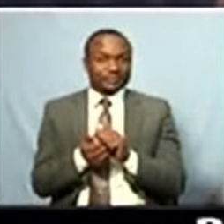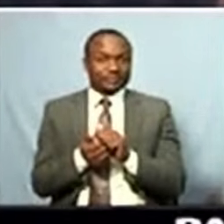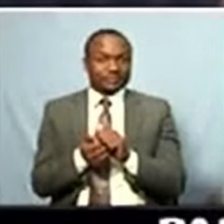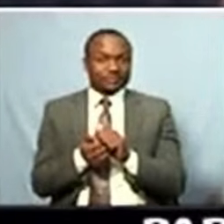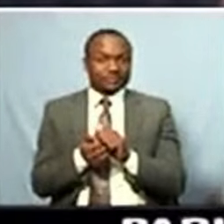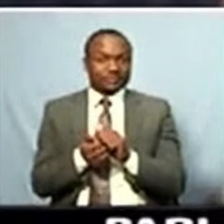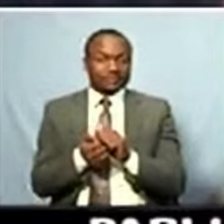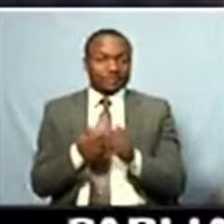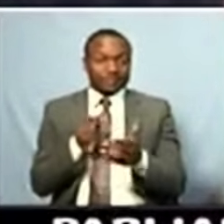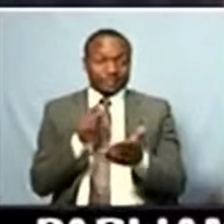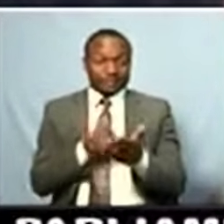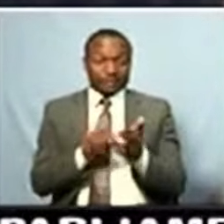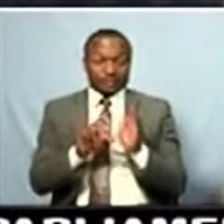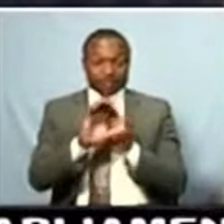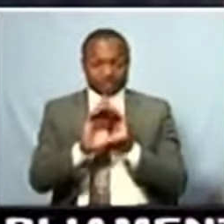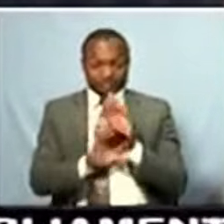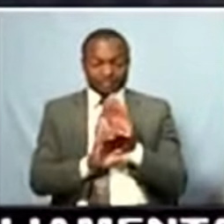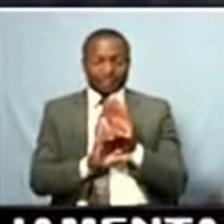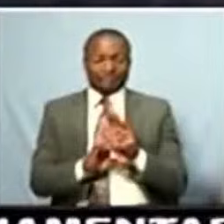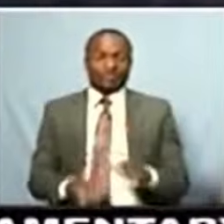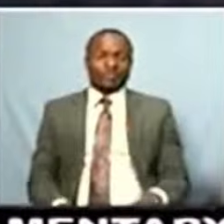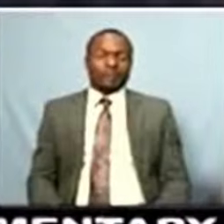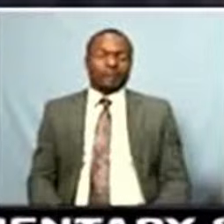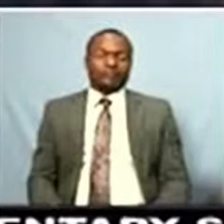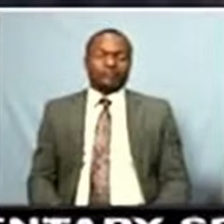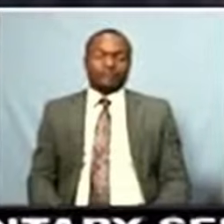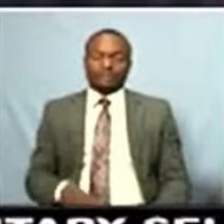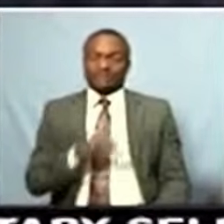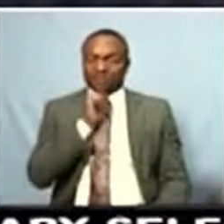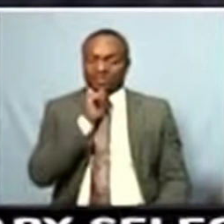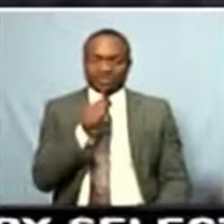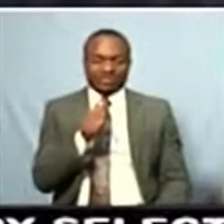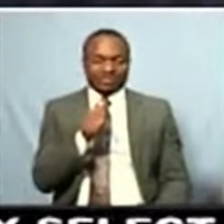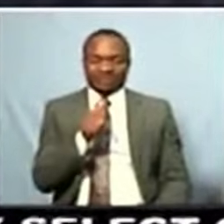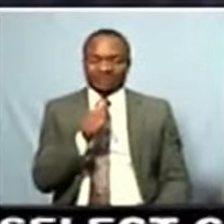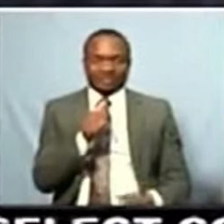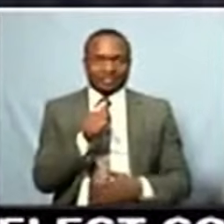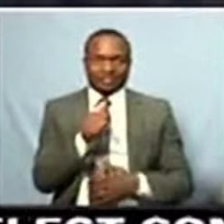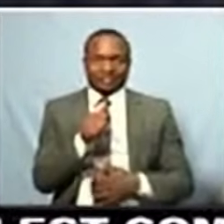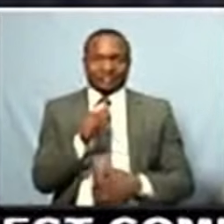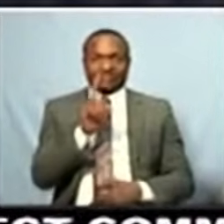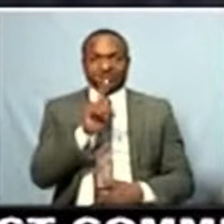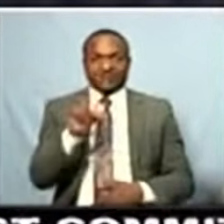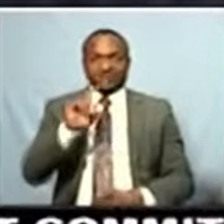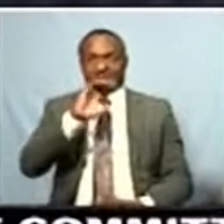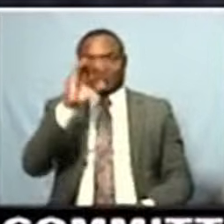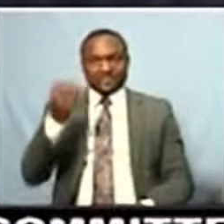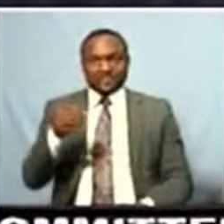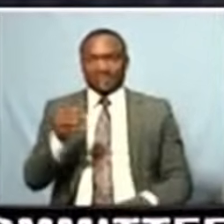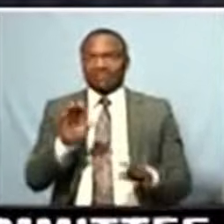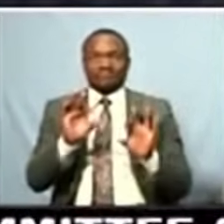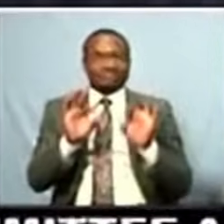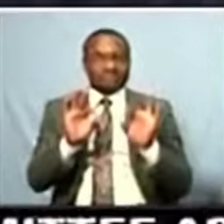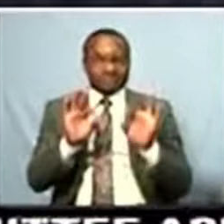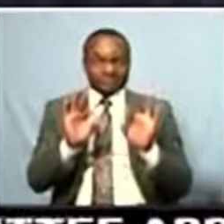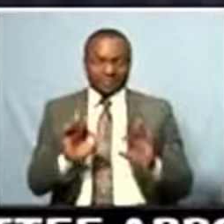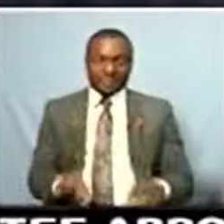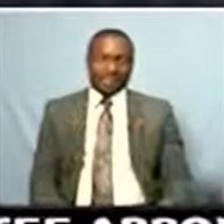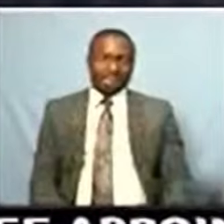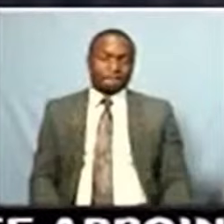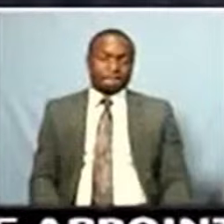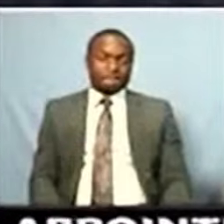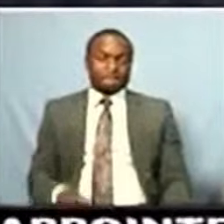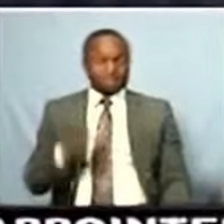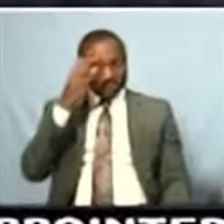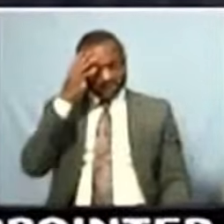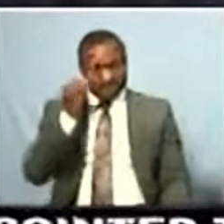current constitution. It's definitely to not really be 100% perfect. And this is why you